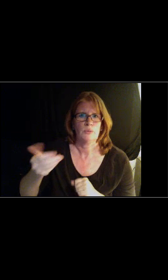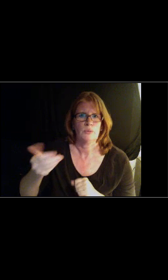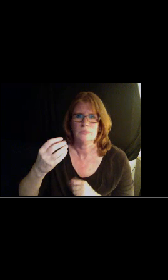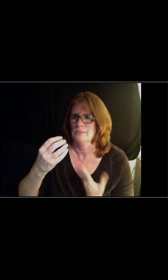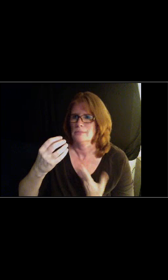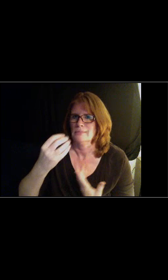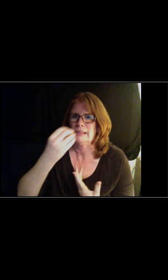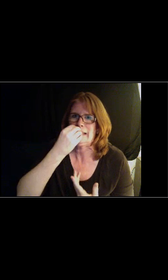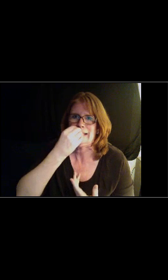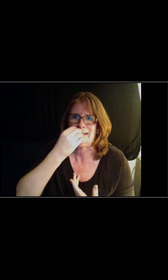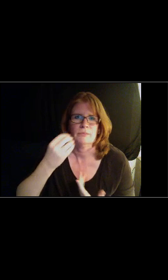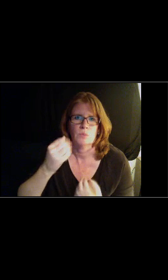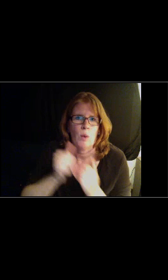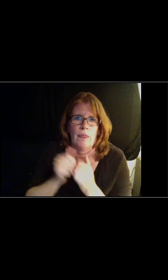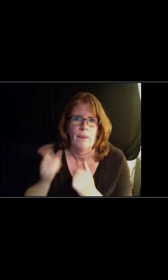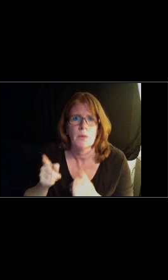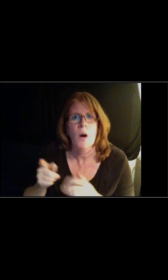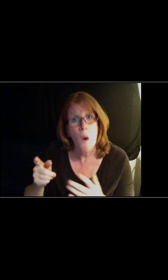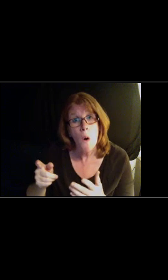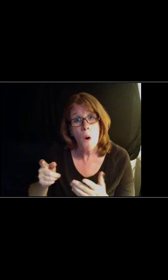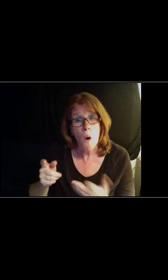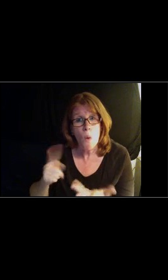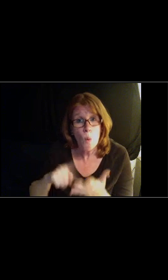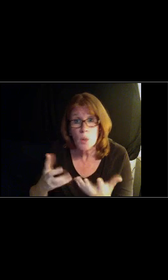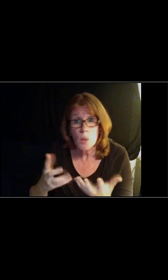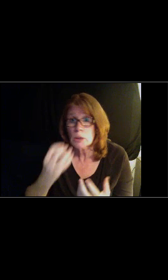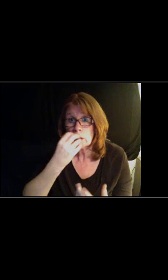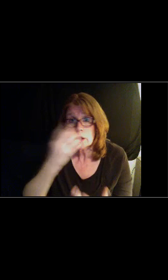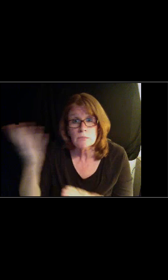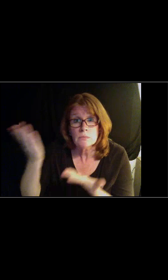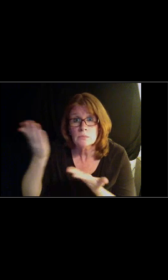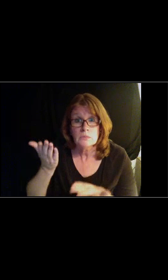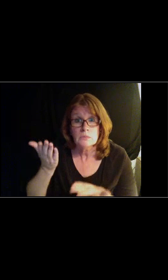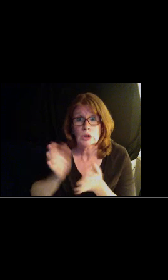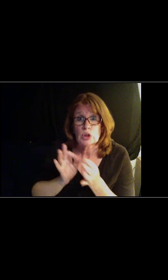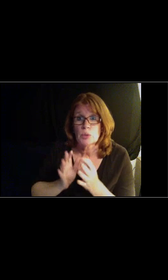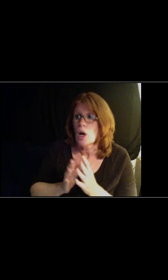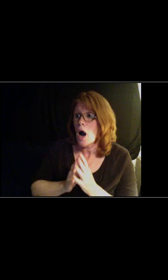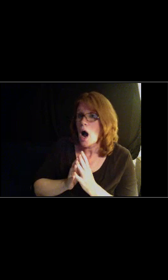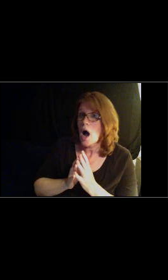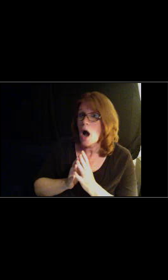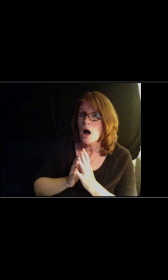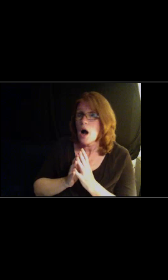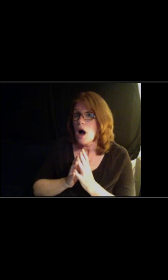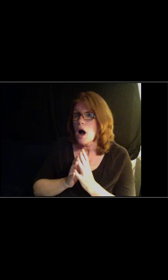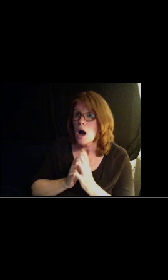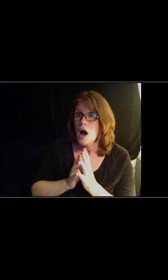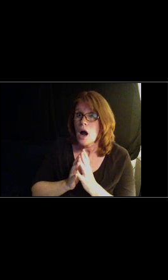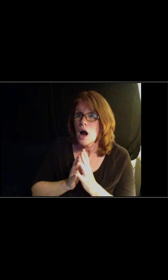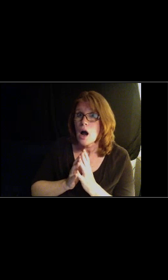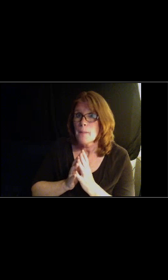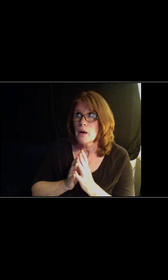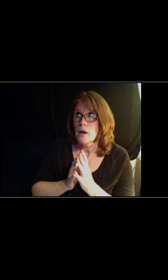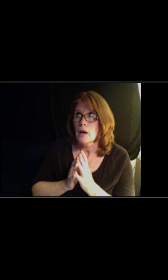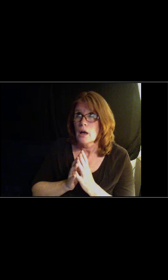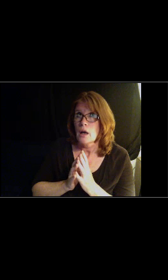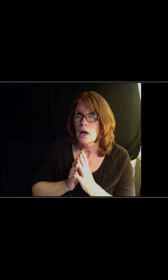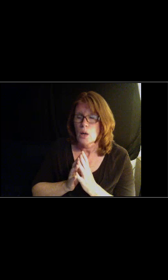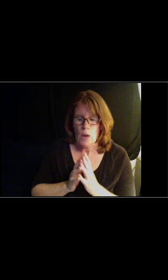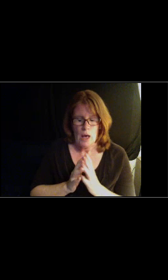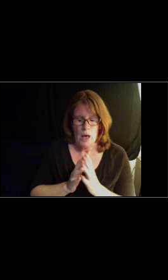suppose someone invites the interpreter out to eat from a particular situation, or they